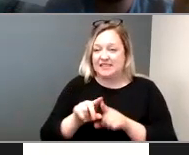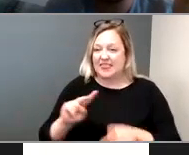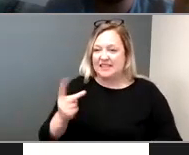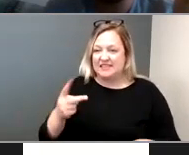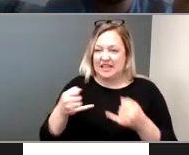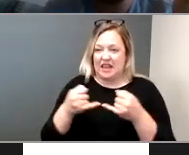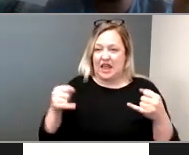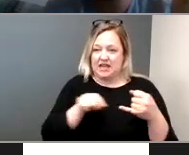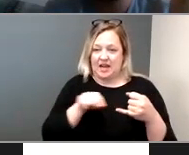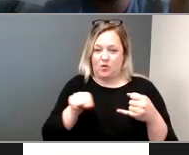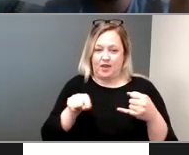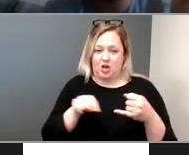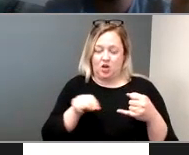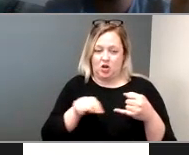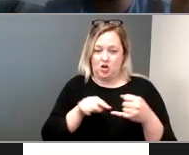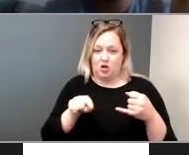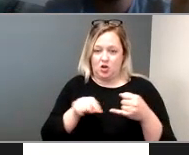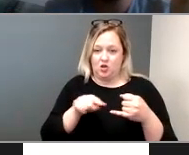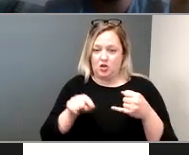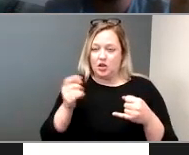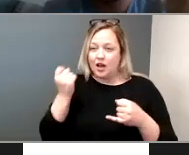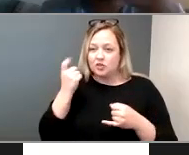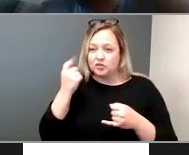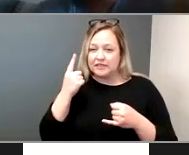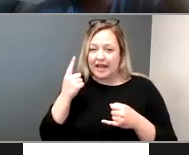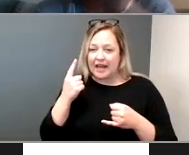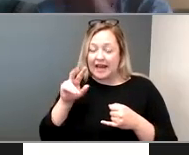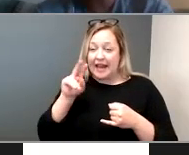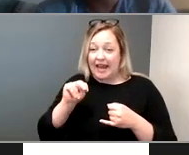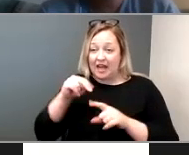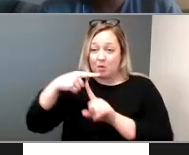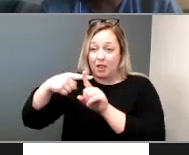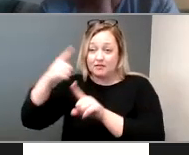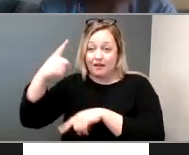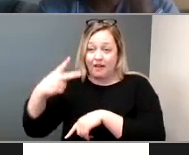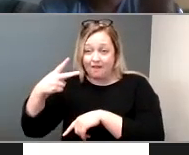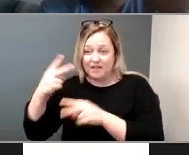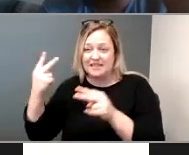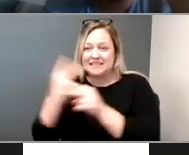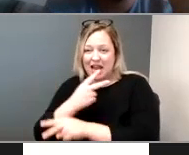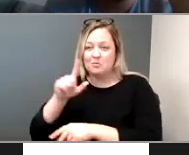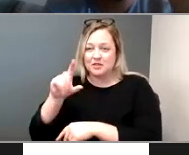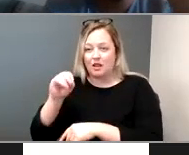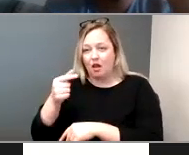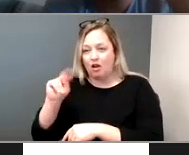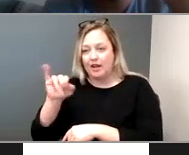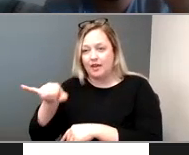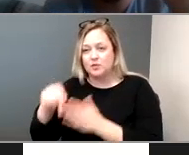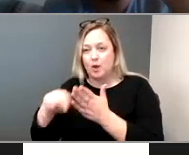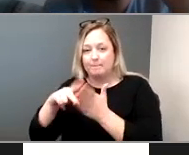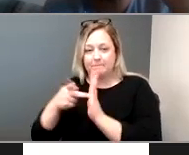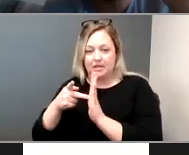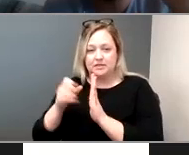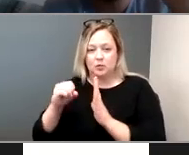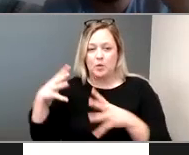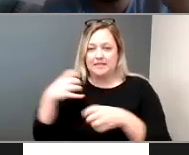is n plus half. So it's essentially n plus half times log n, that we can again simplify into n log